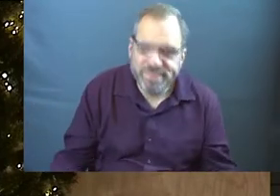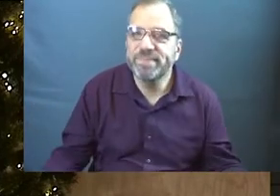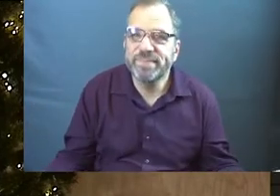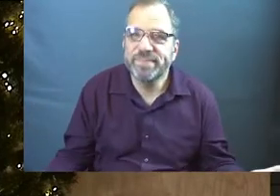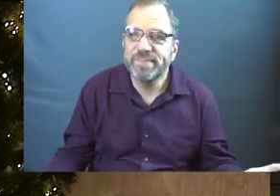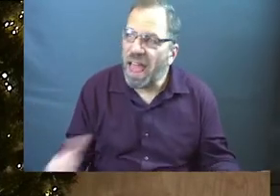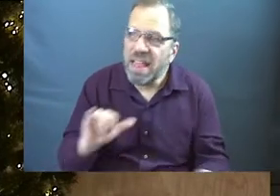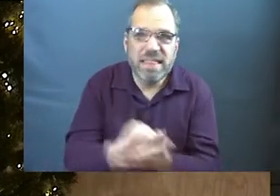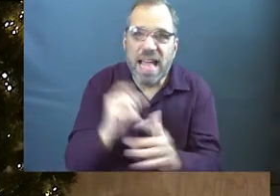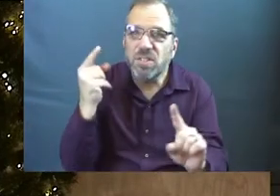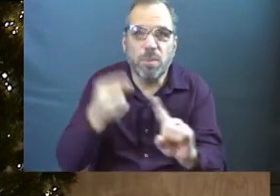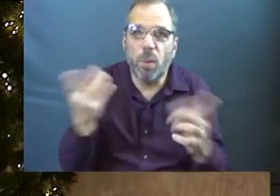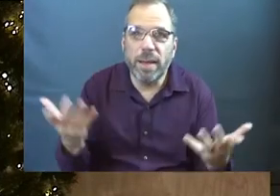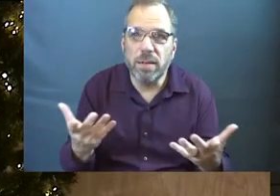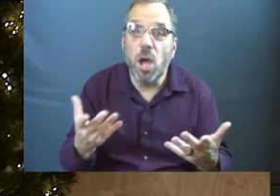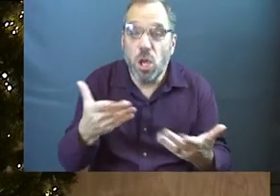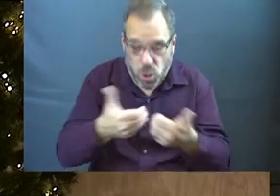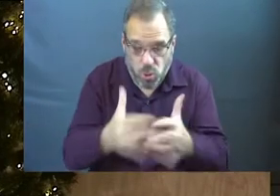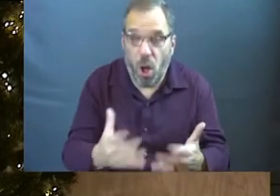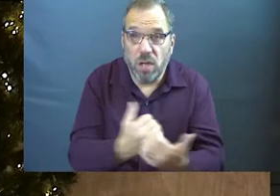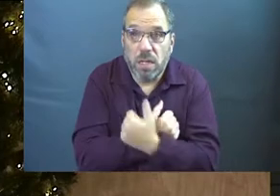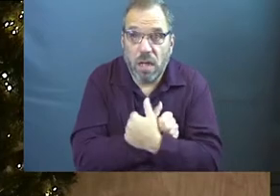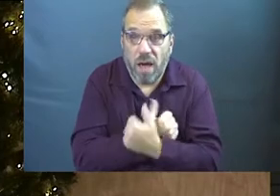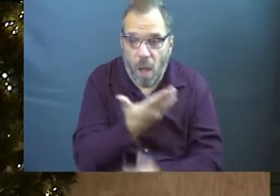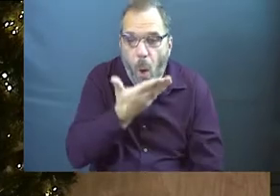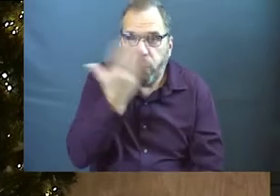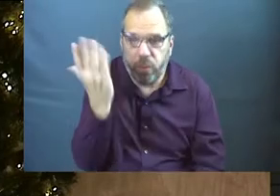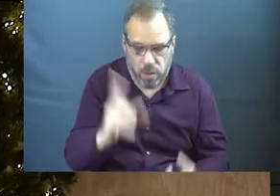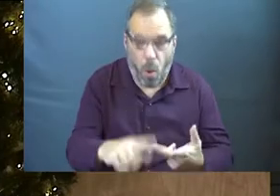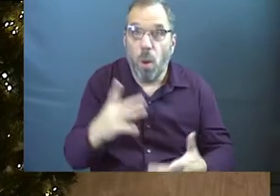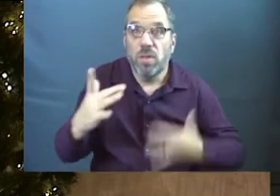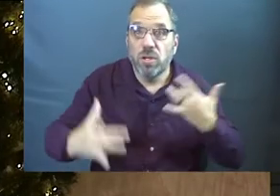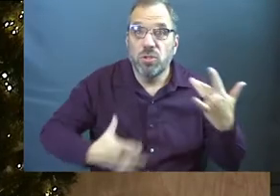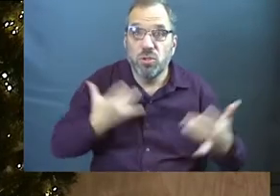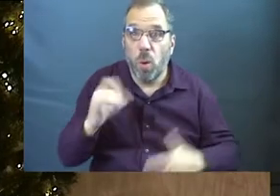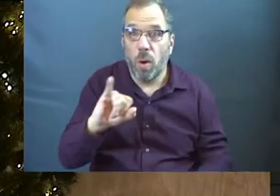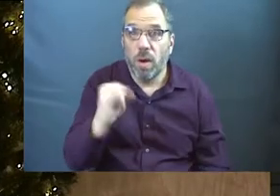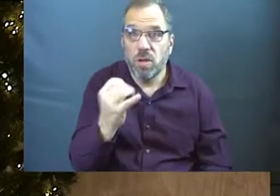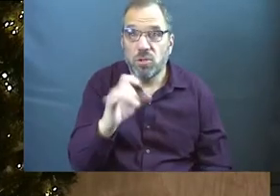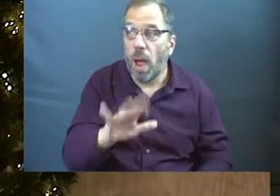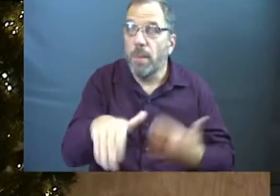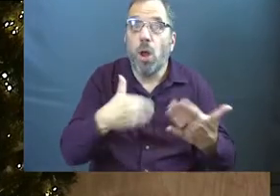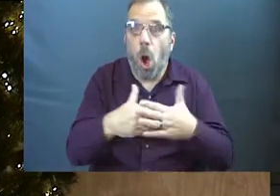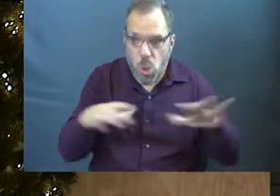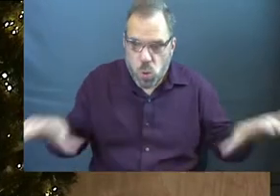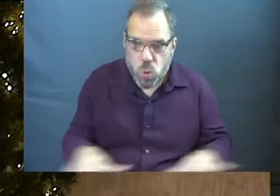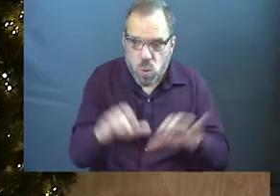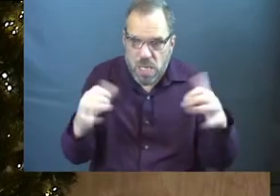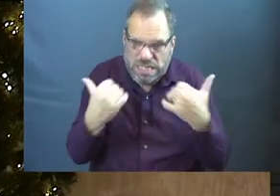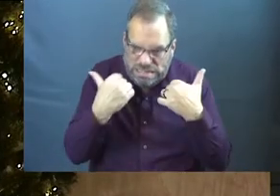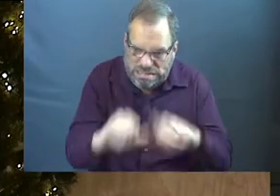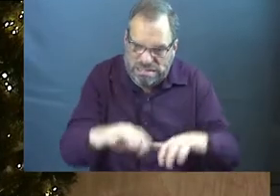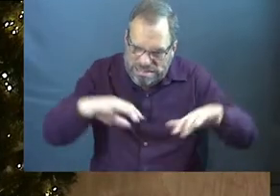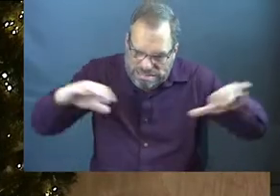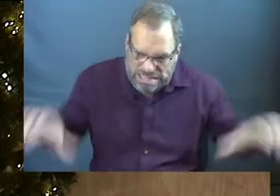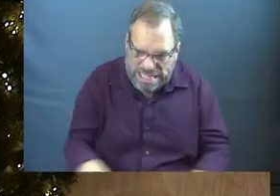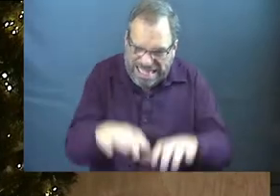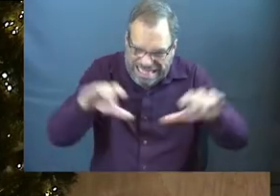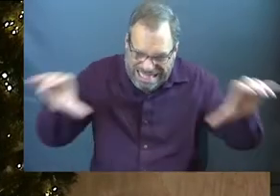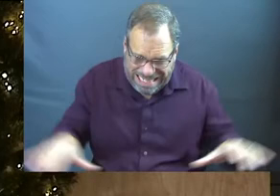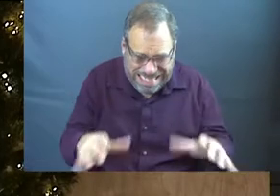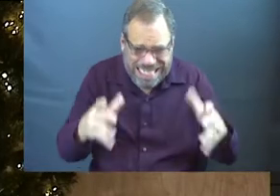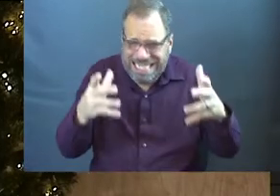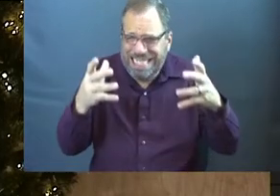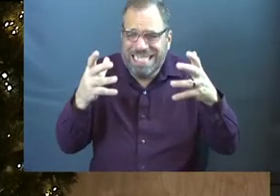And sometimes that's the point, because not only have you lost the love and not only have you lost the joy, but in all of your efforts and trying so